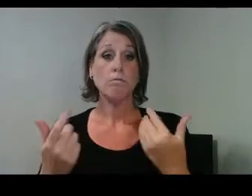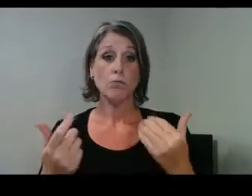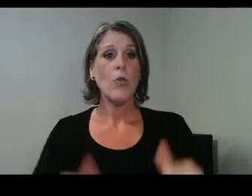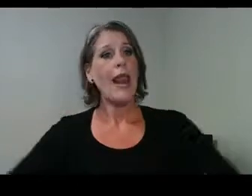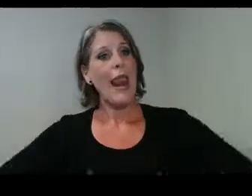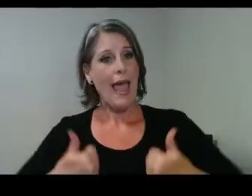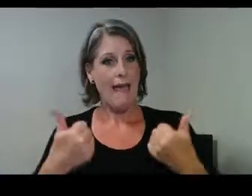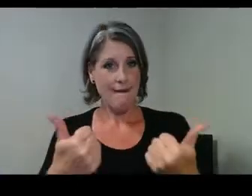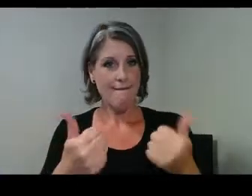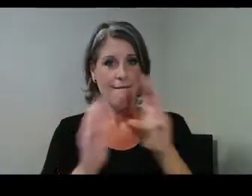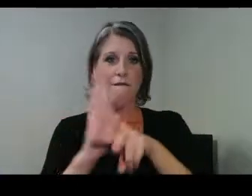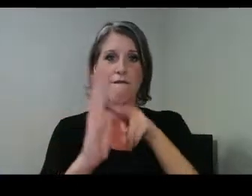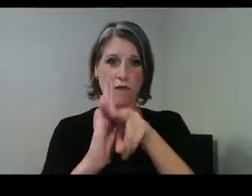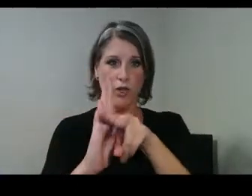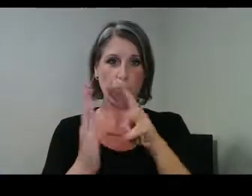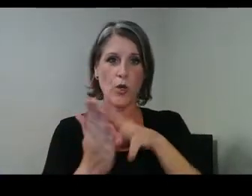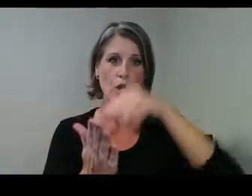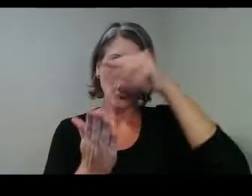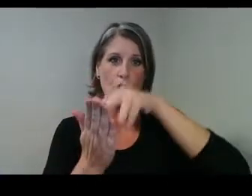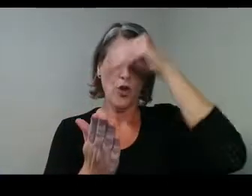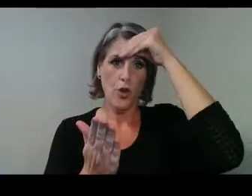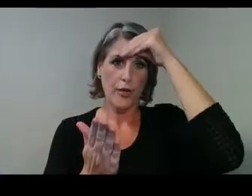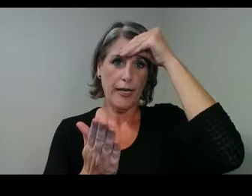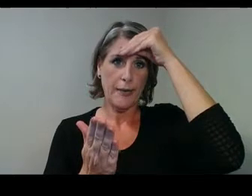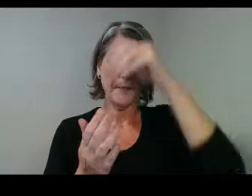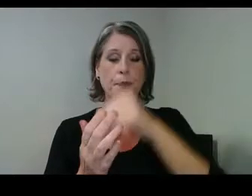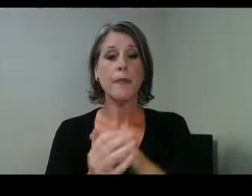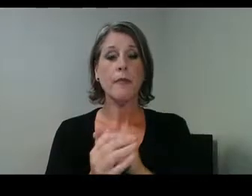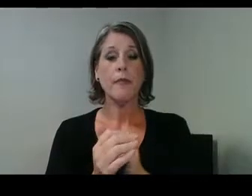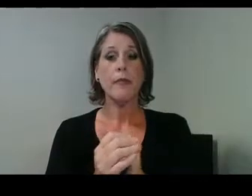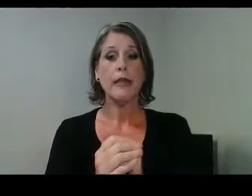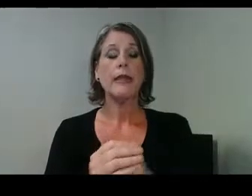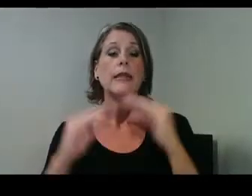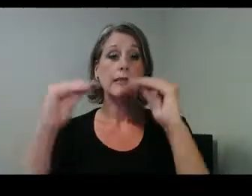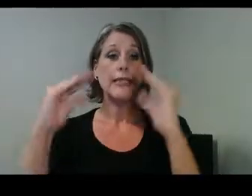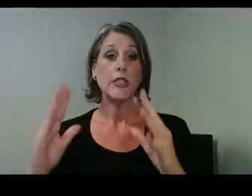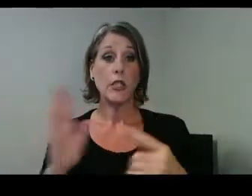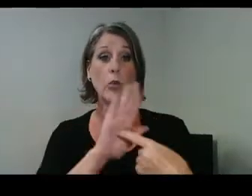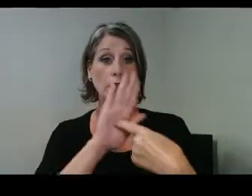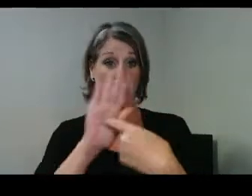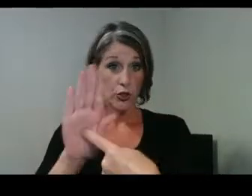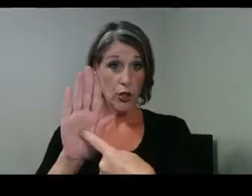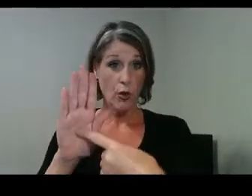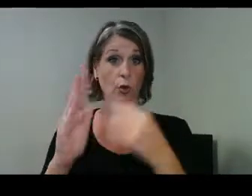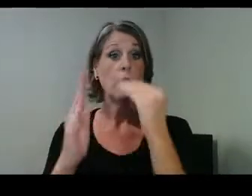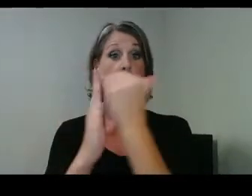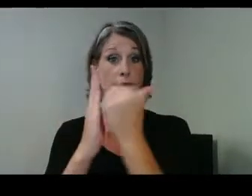the teacher will teach and model a concept. During that time, students are watching and